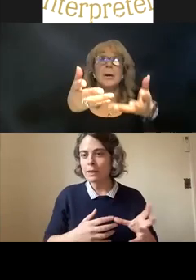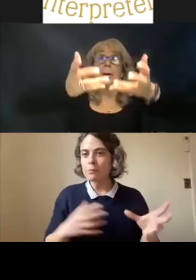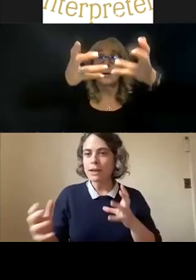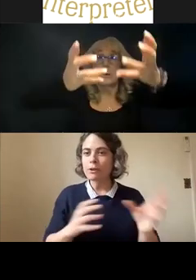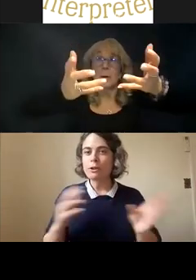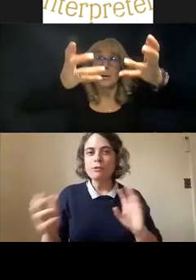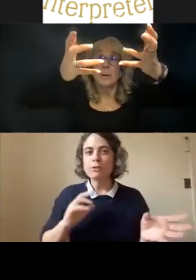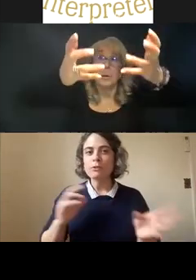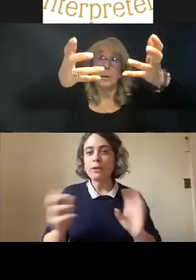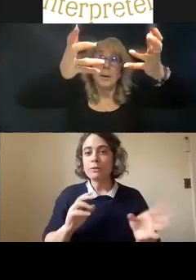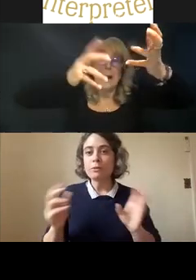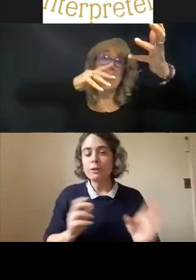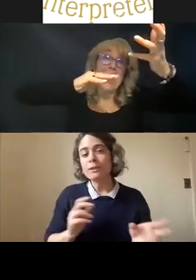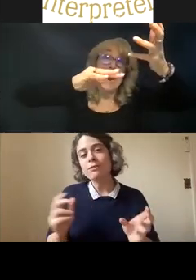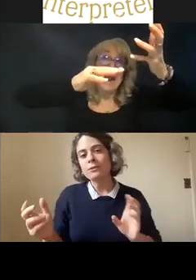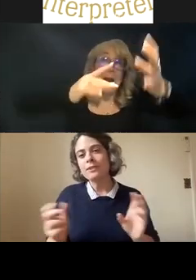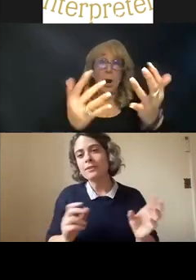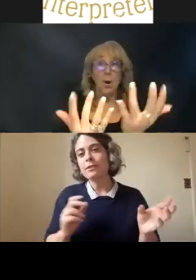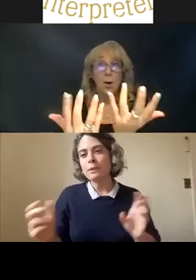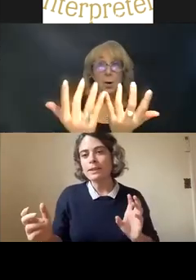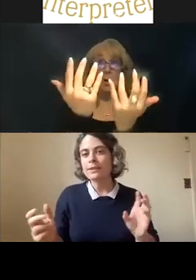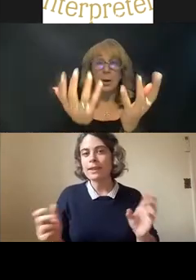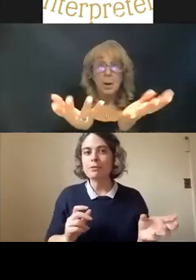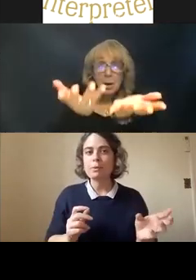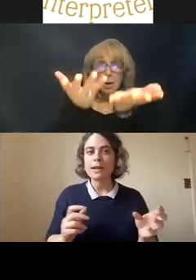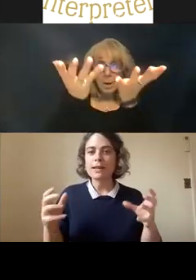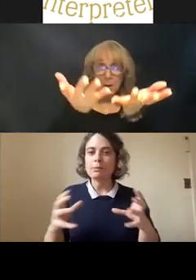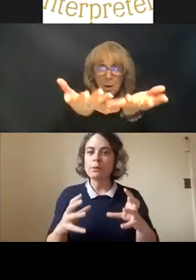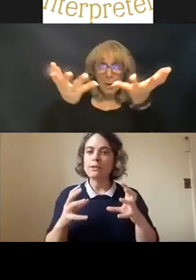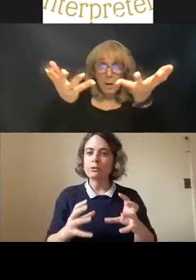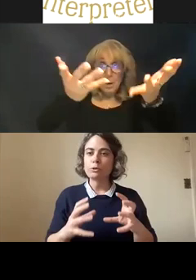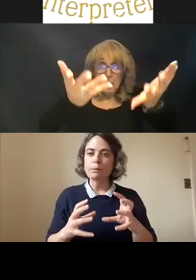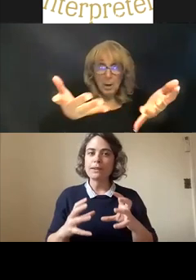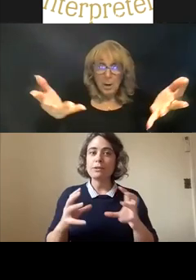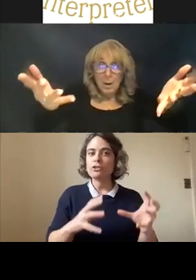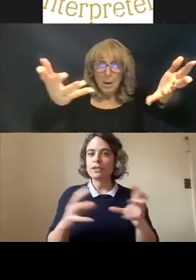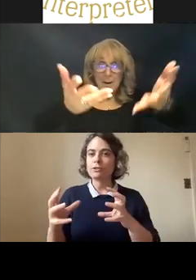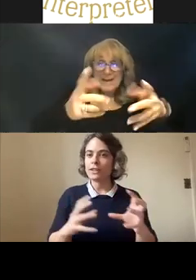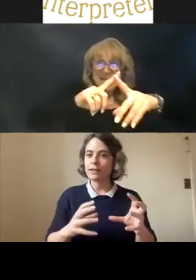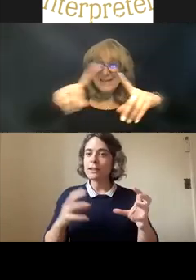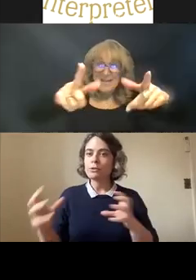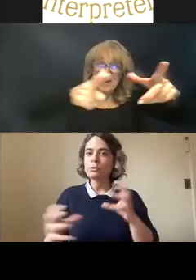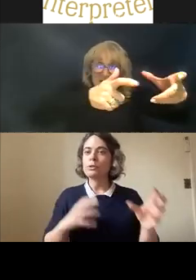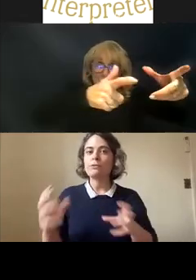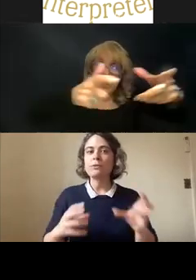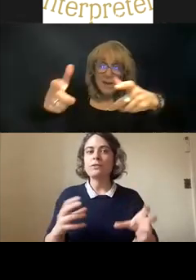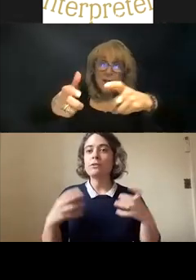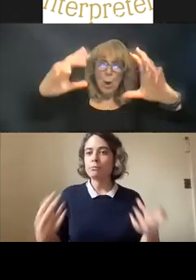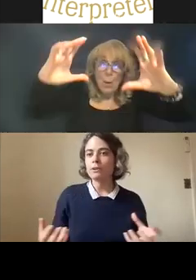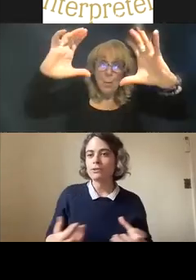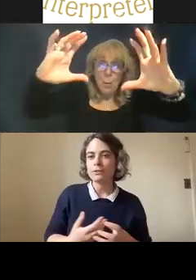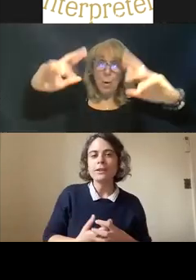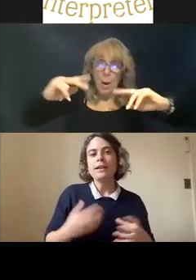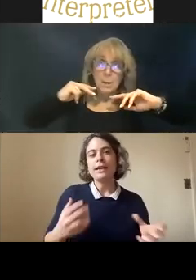same time, we have a lot of differences in speeds everywhere, and the ball is trapped in a jet of air due to the differences